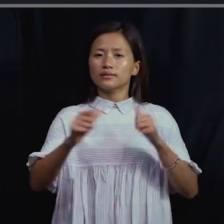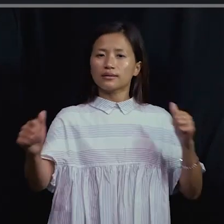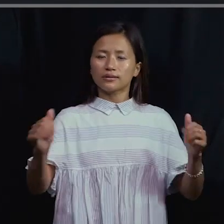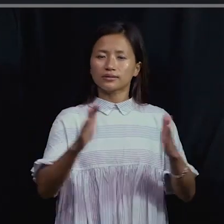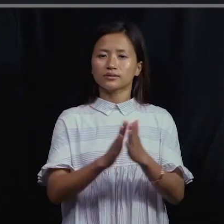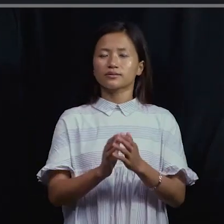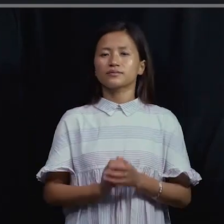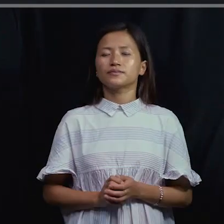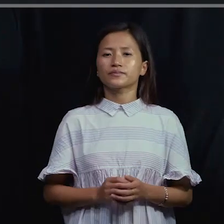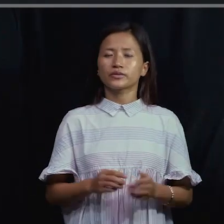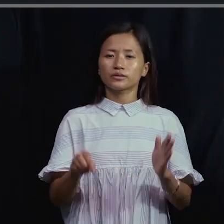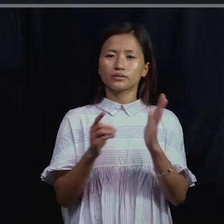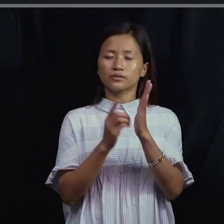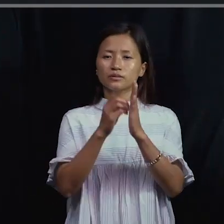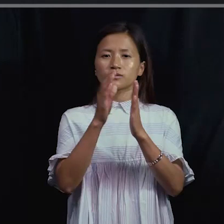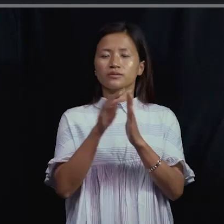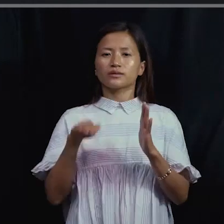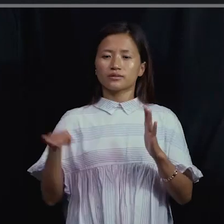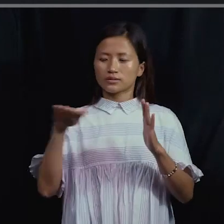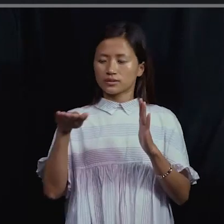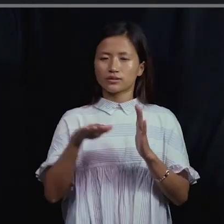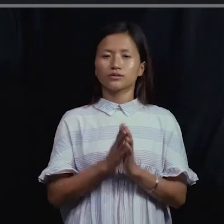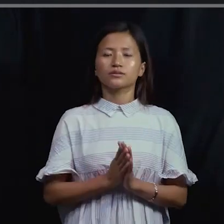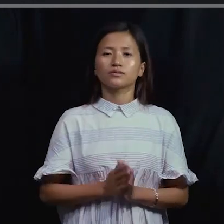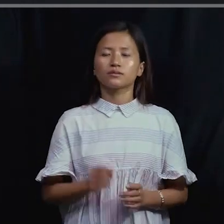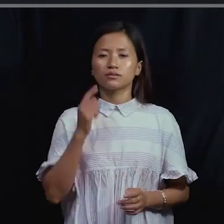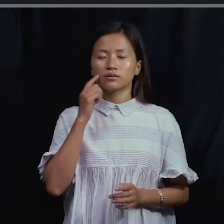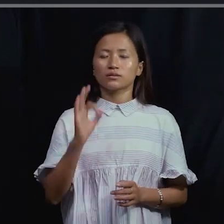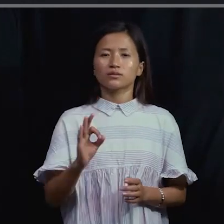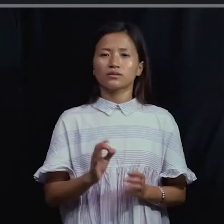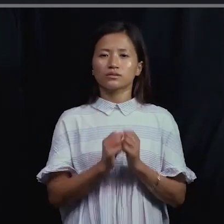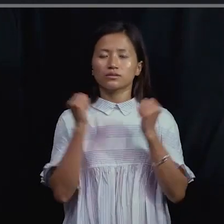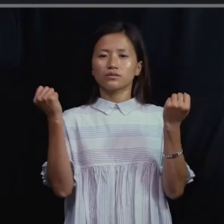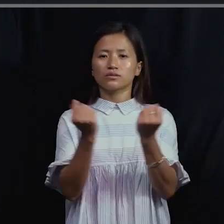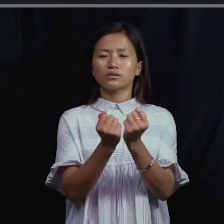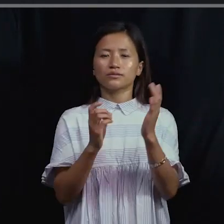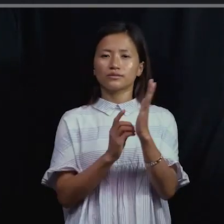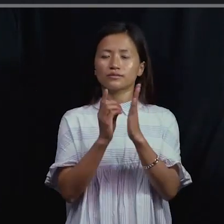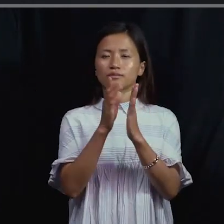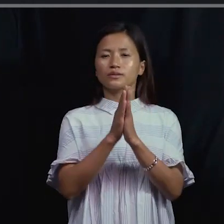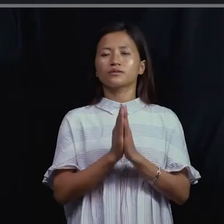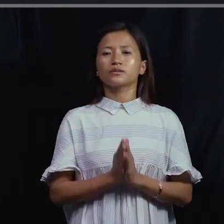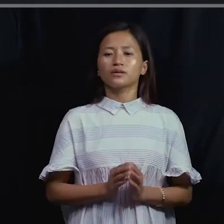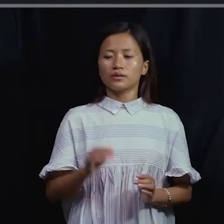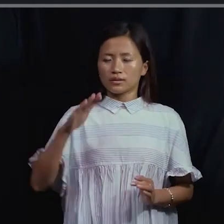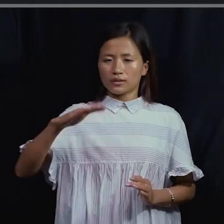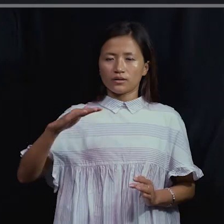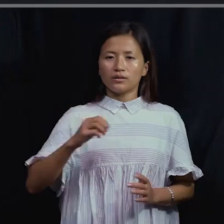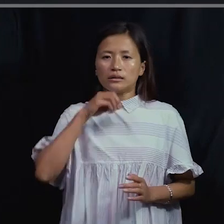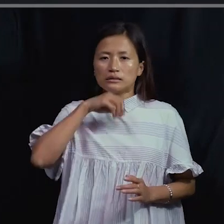this stage. And one very important social development that occurs in the adolescent